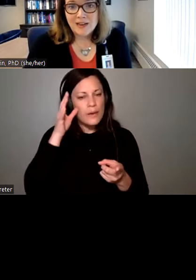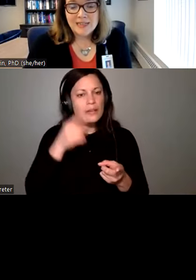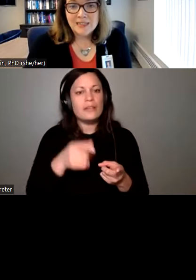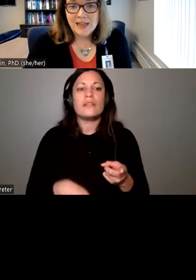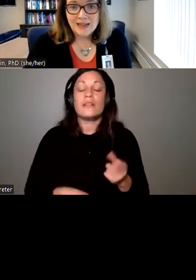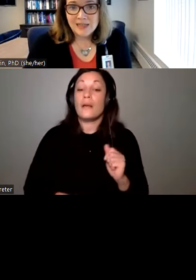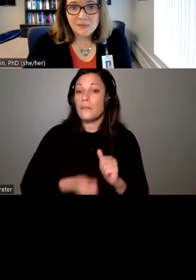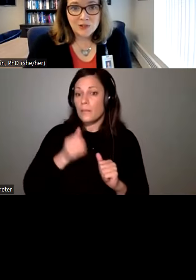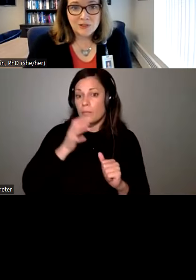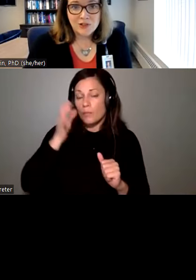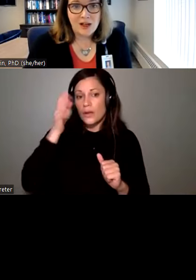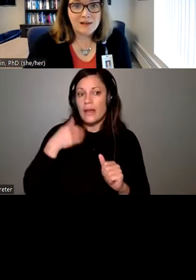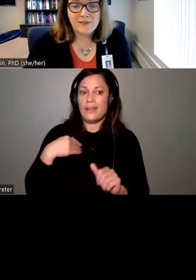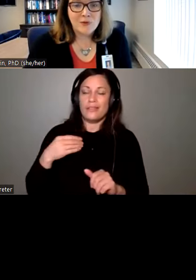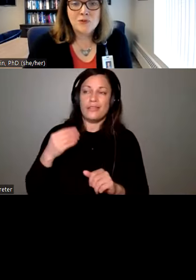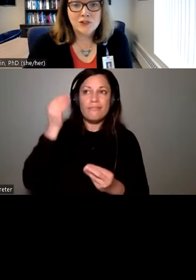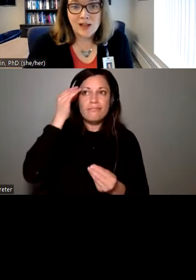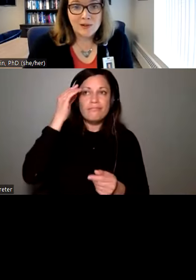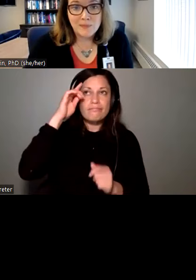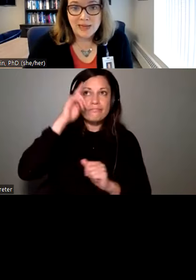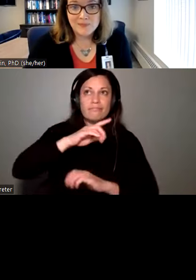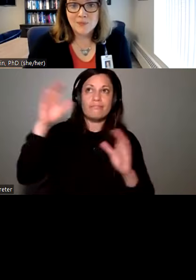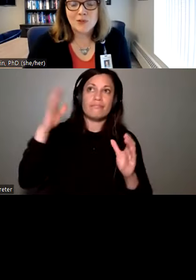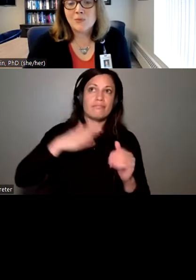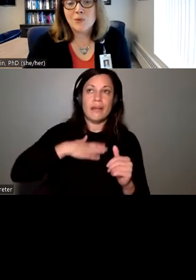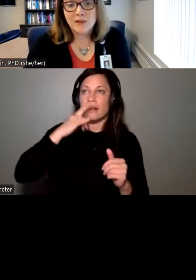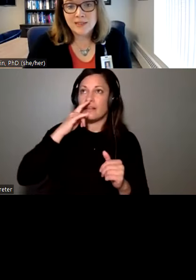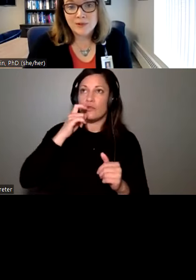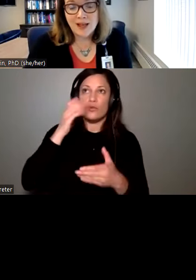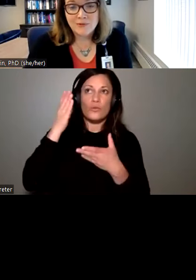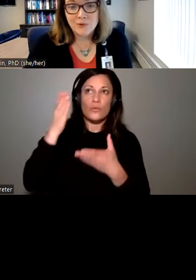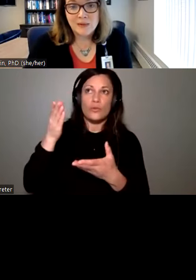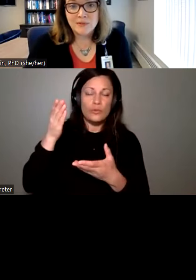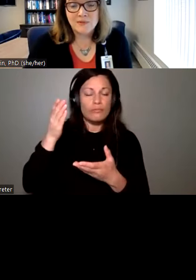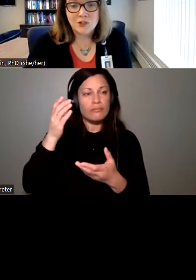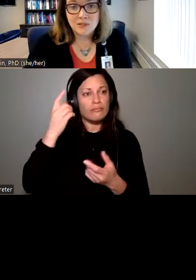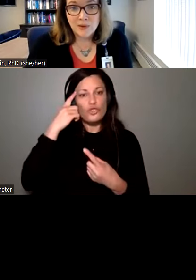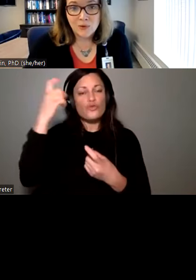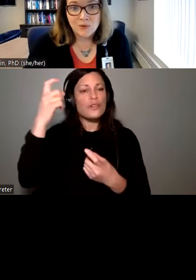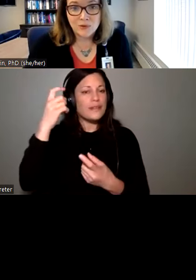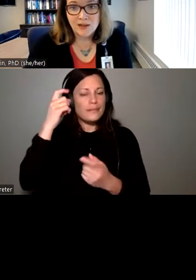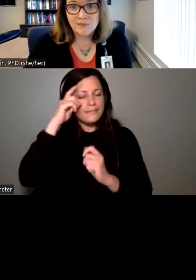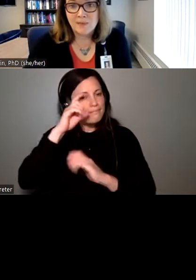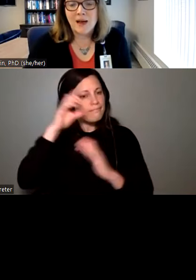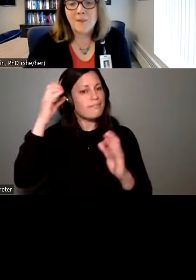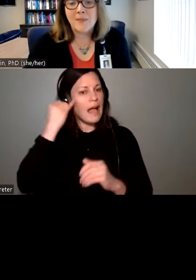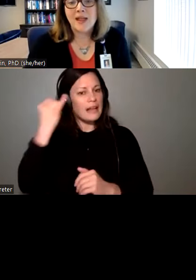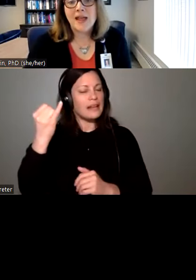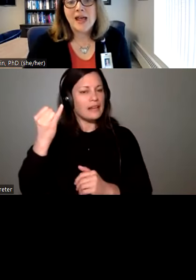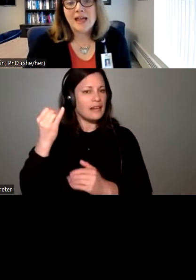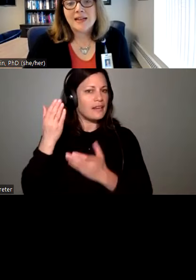have an idealized image in their child of who their child will be when they're born. They sort of have dreams and visions about who their child may